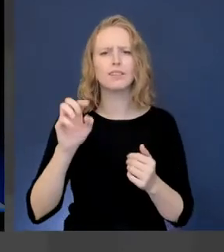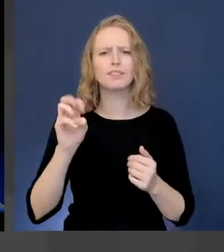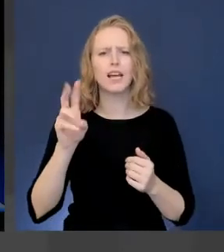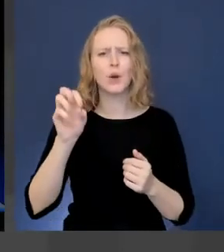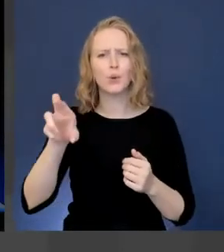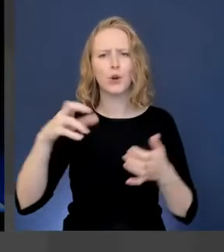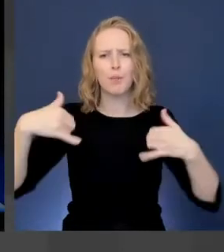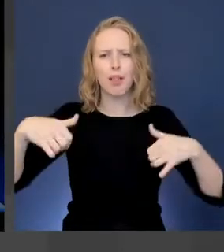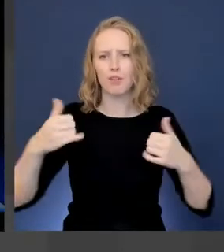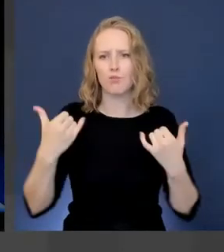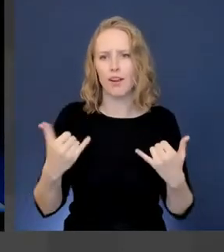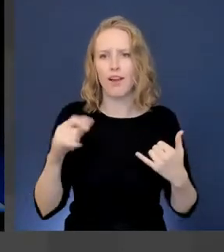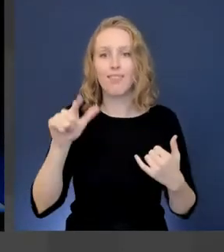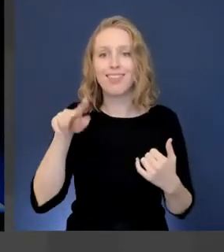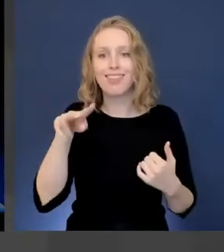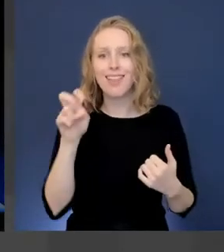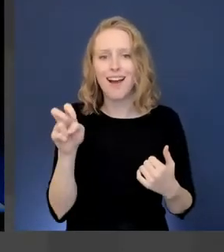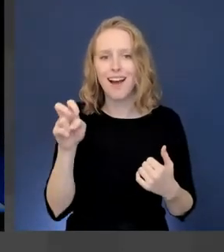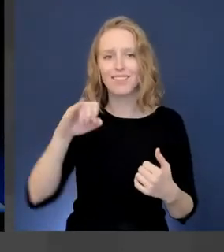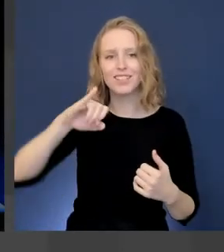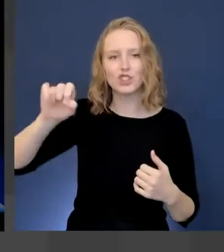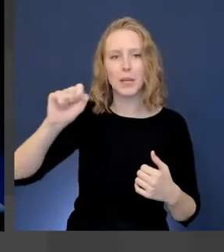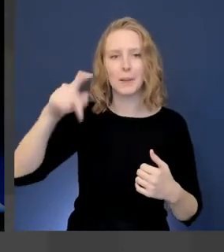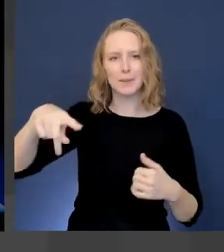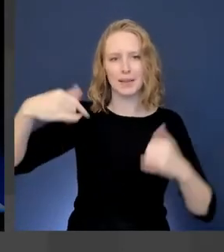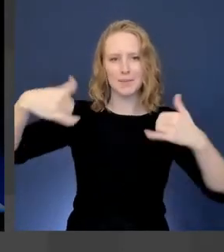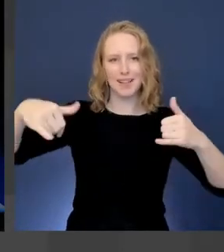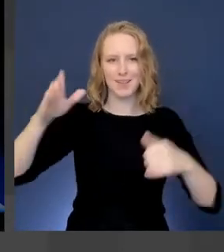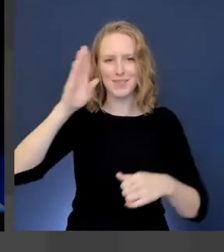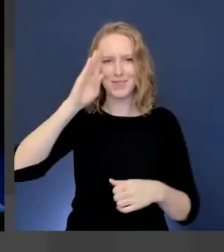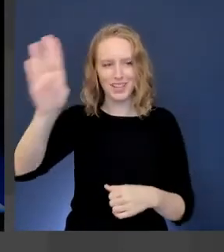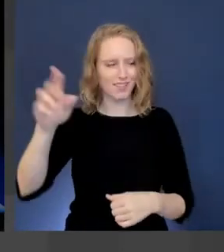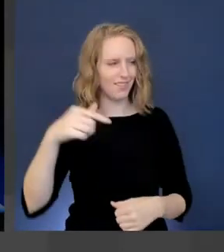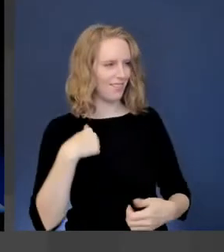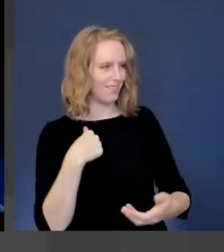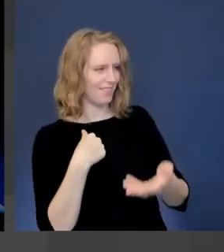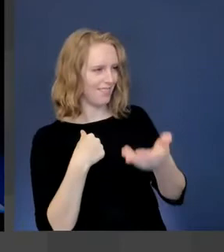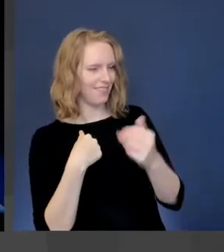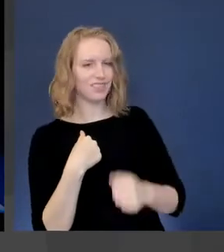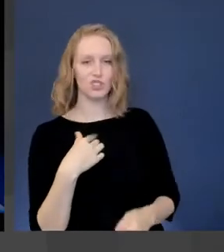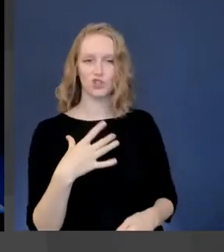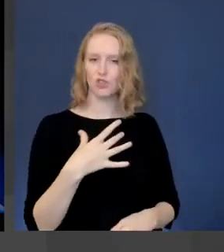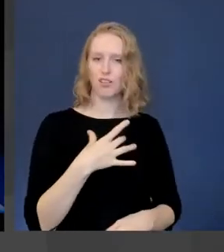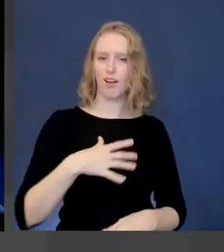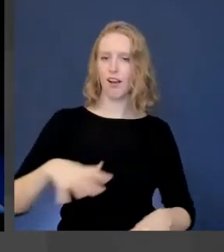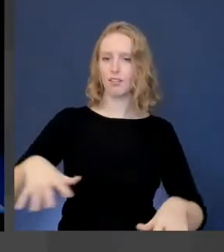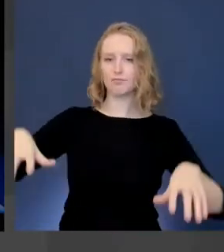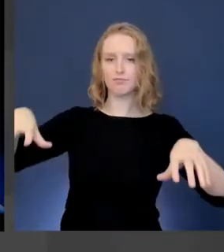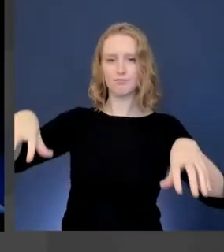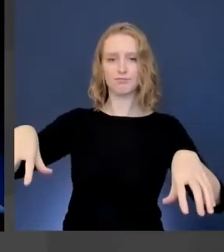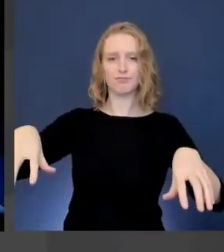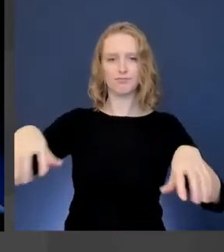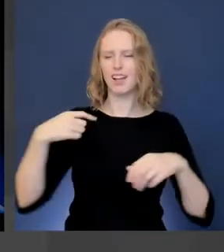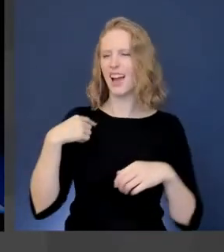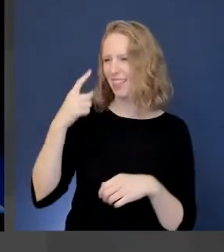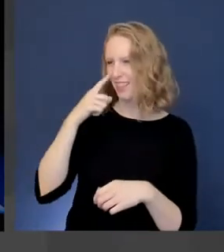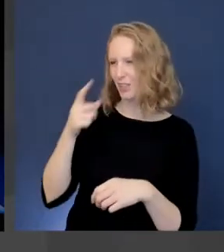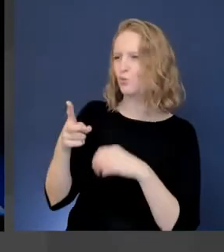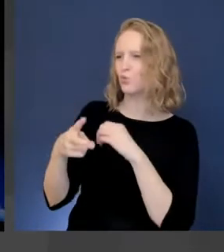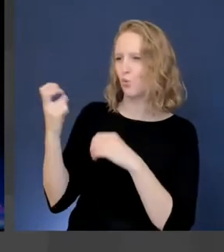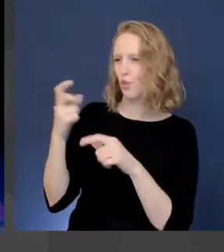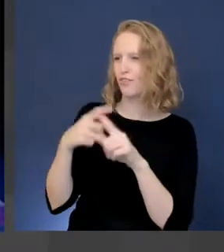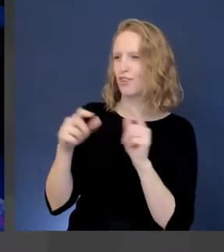JP. Hello. How do you like my throne? I think you stole that throne from the Arch Illager. I think he stole it from me.